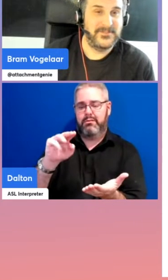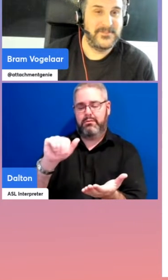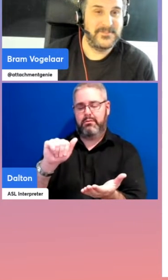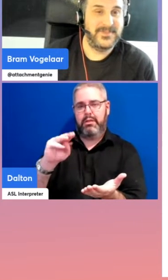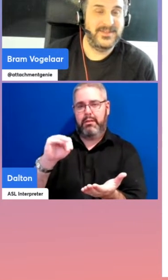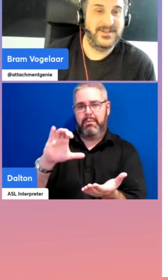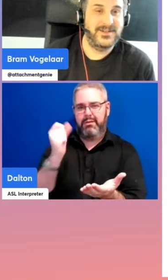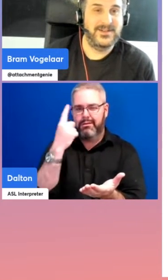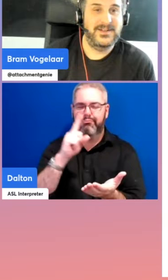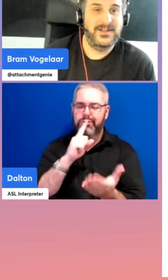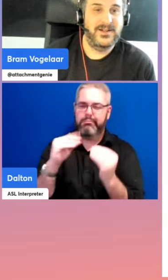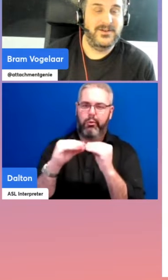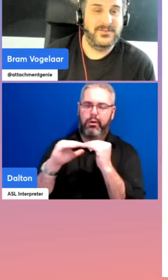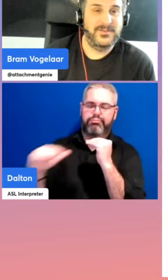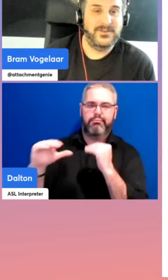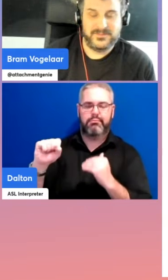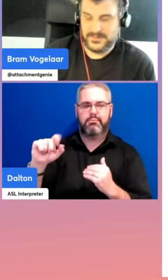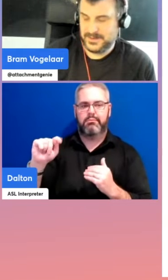of